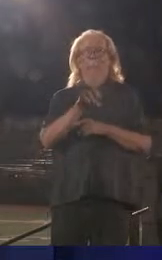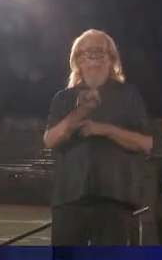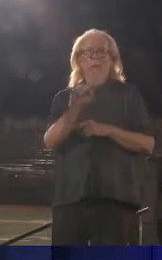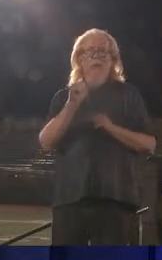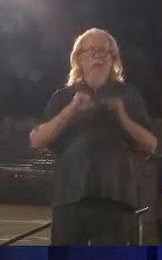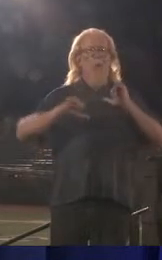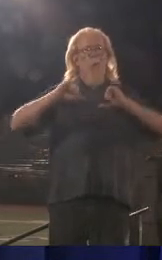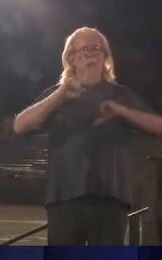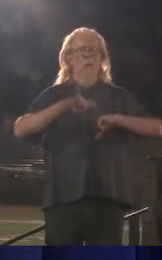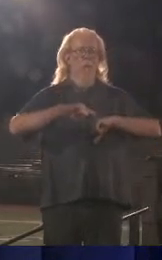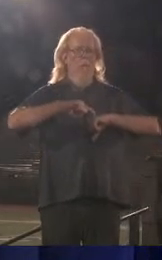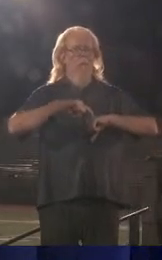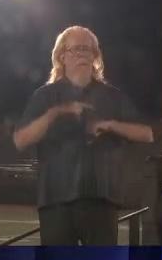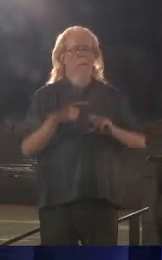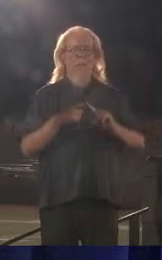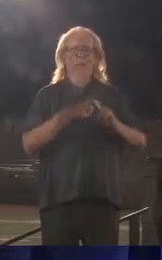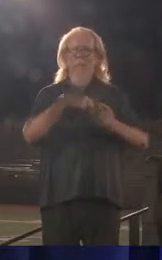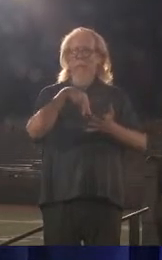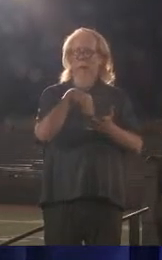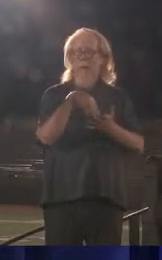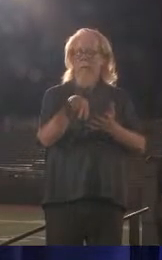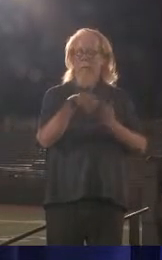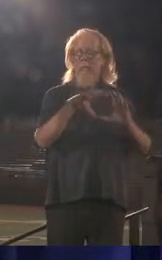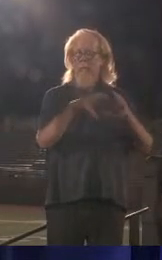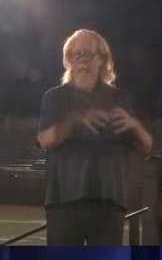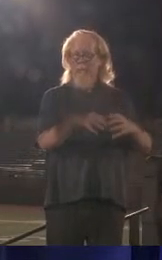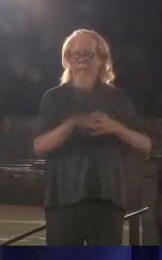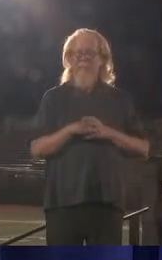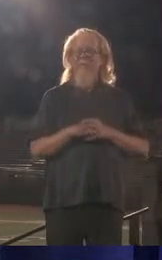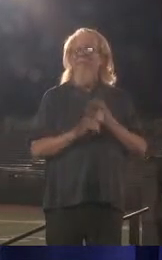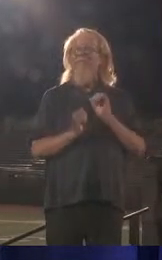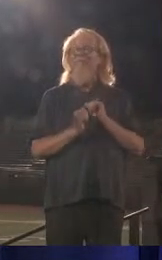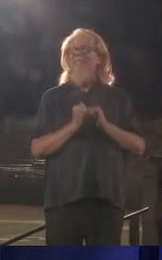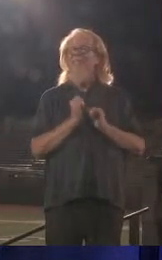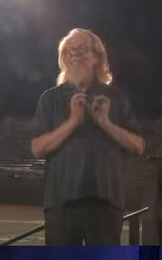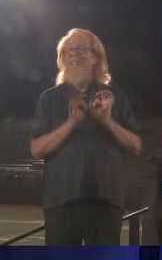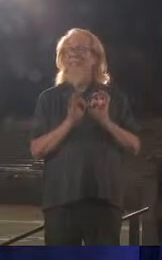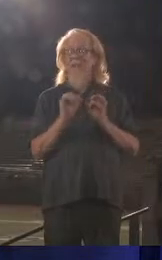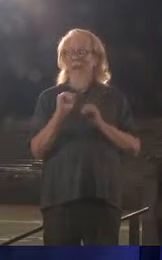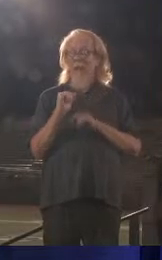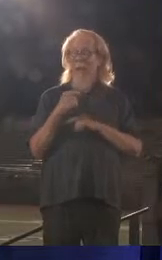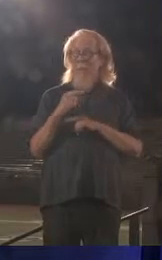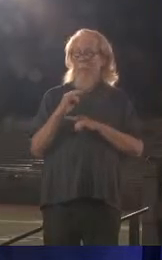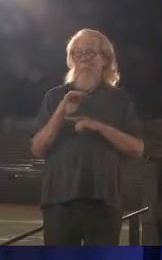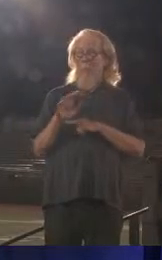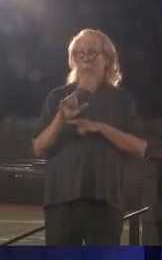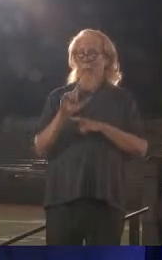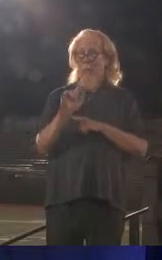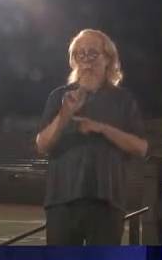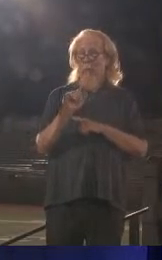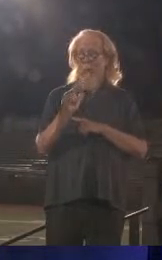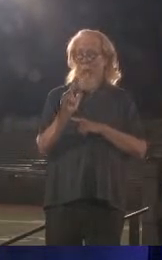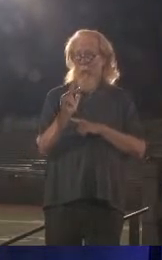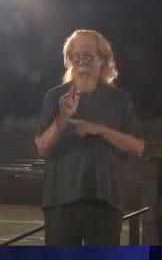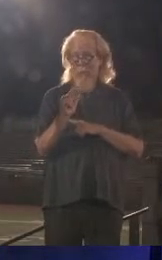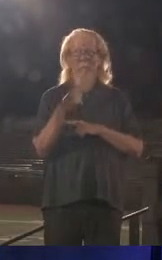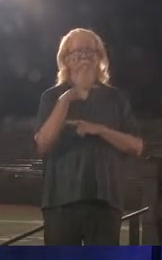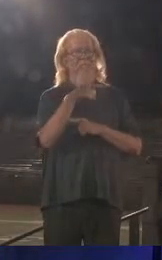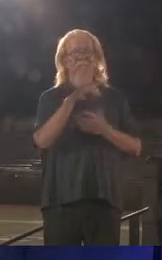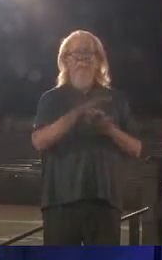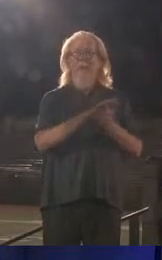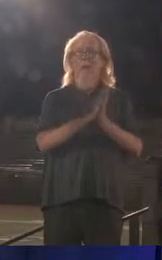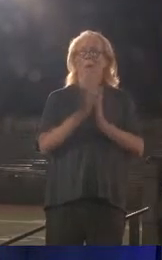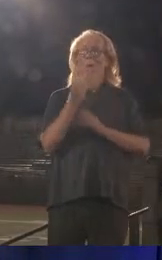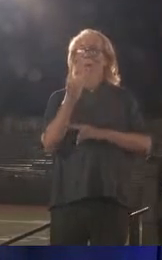Showtime International Dance Company. Most notably, in April of 2023, Nalania became